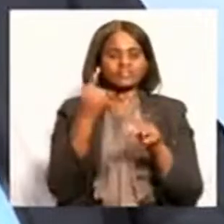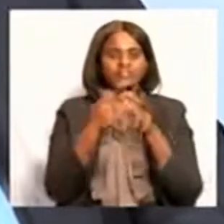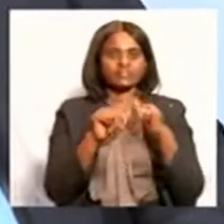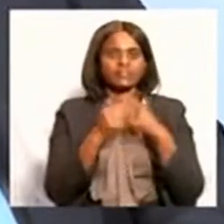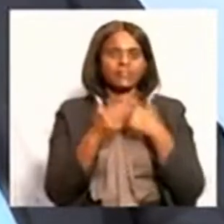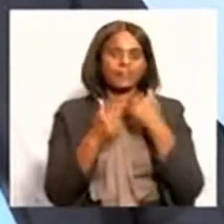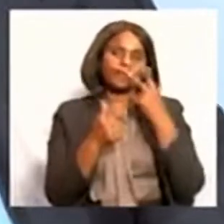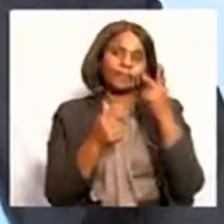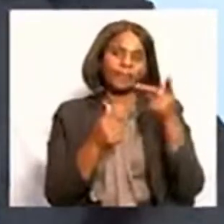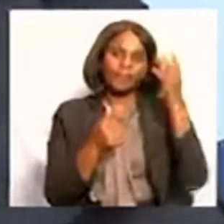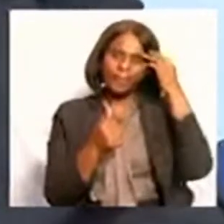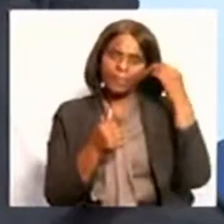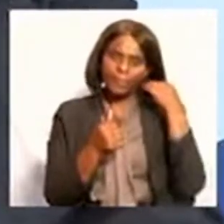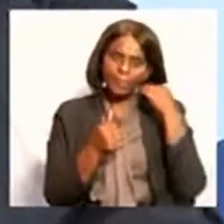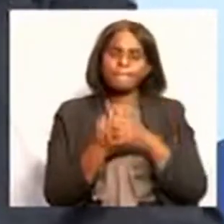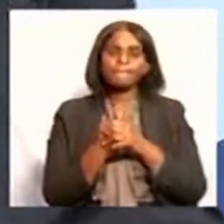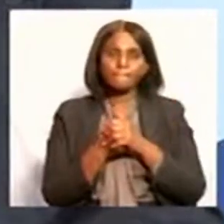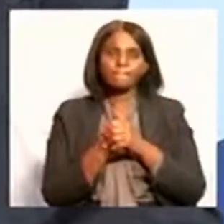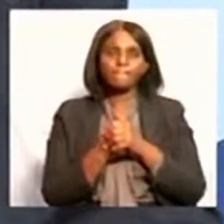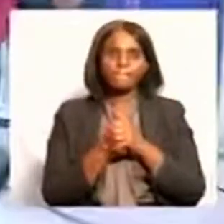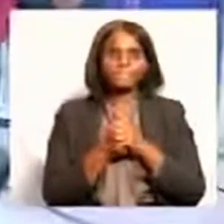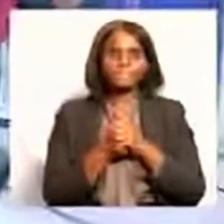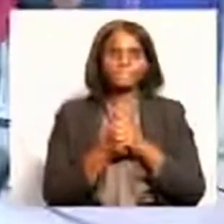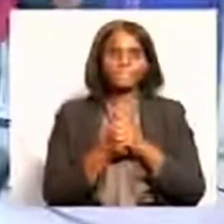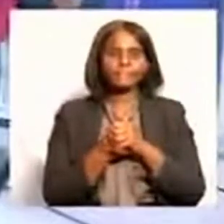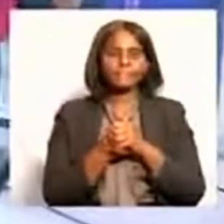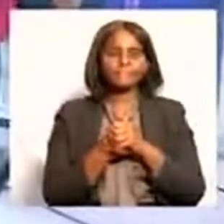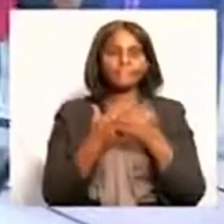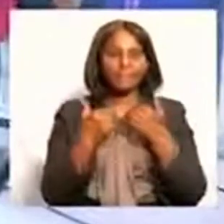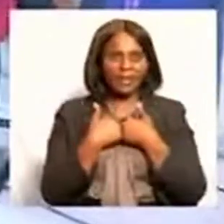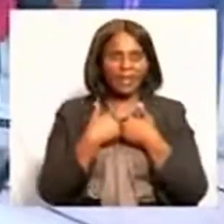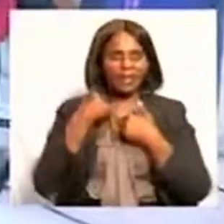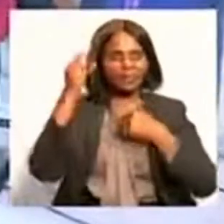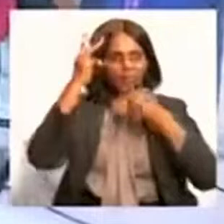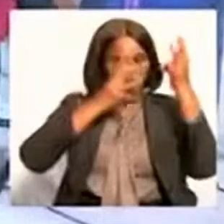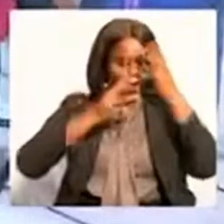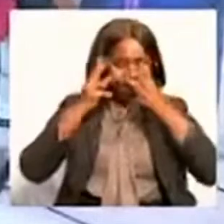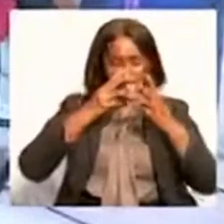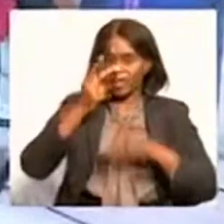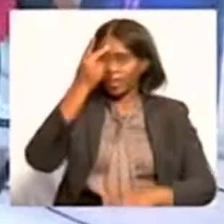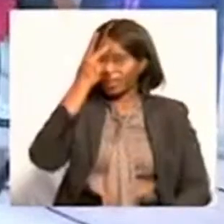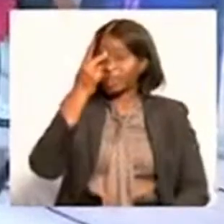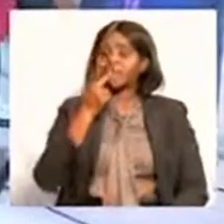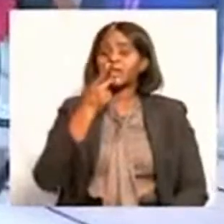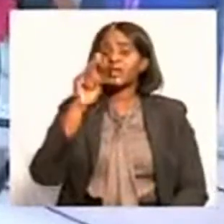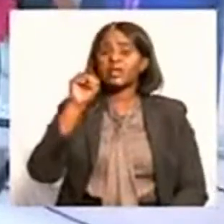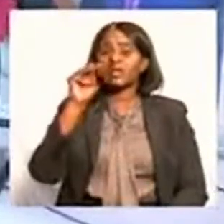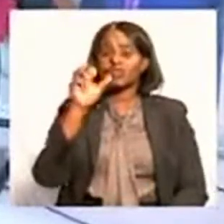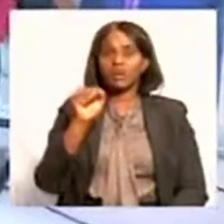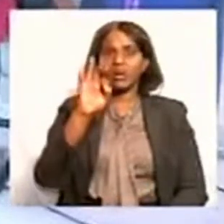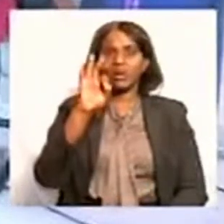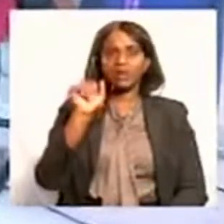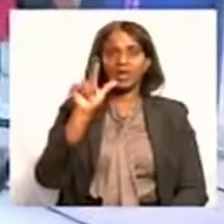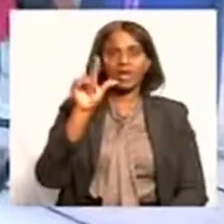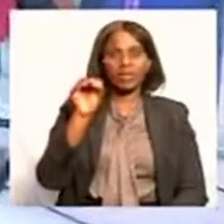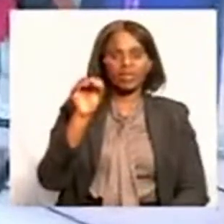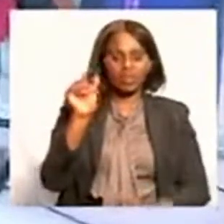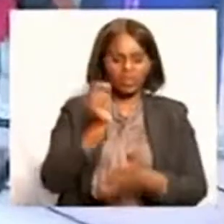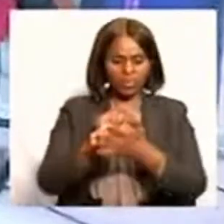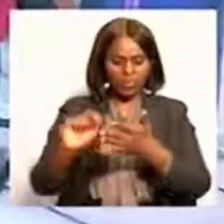as an office. Okay. All right, so there's a concern that Peter Mafalo writes and says,